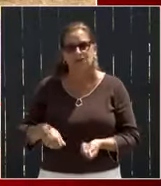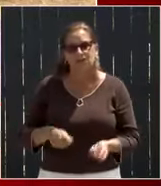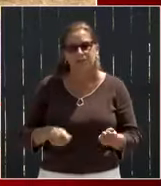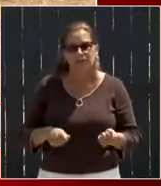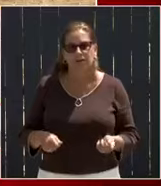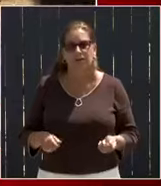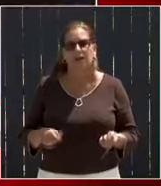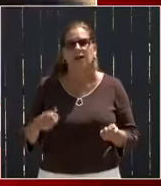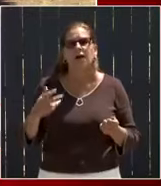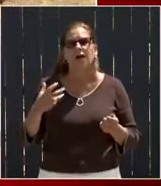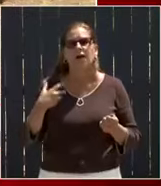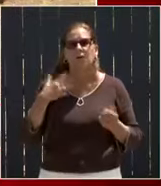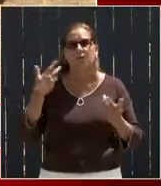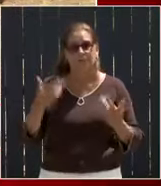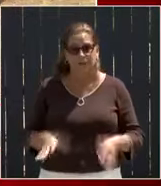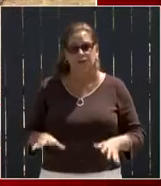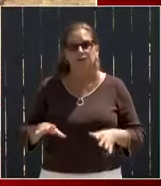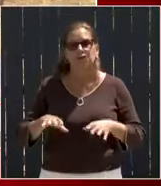reconvene in the lobby.